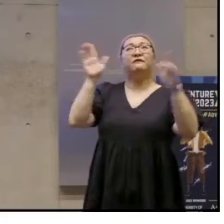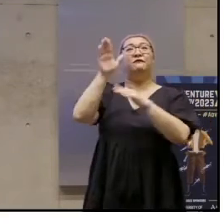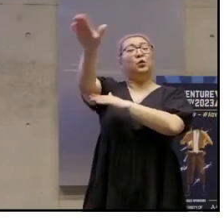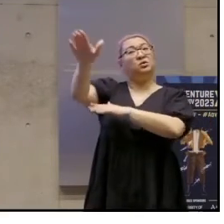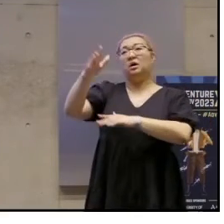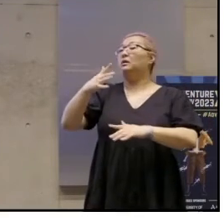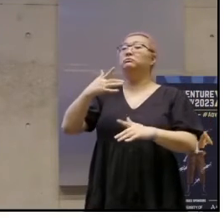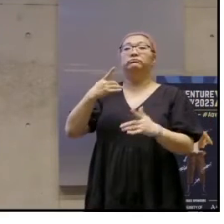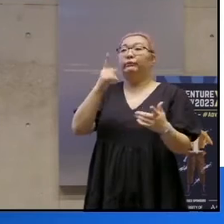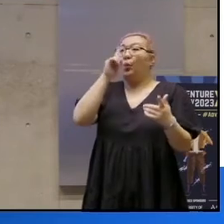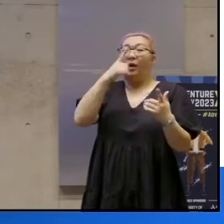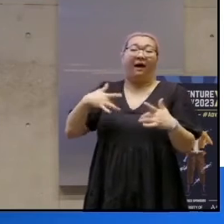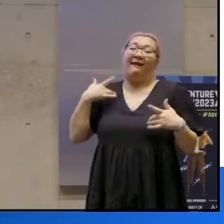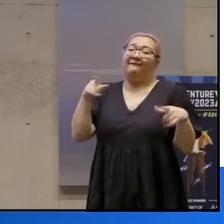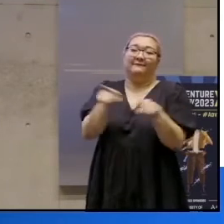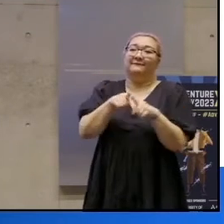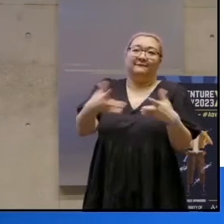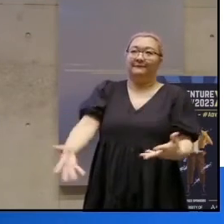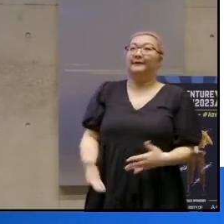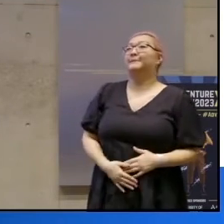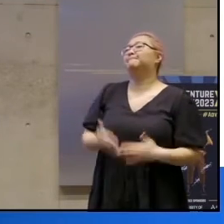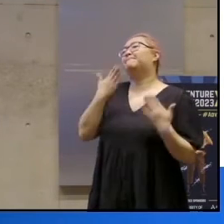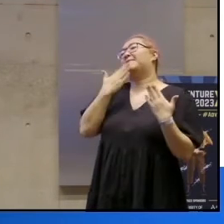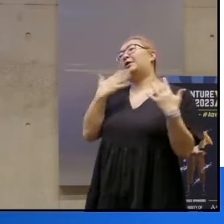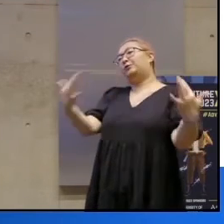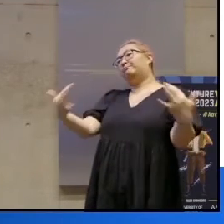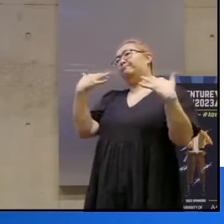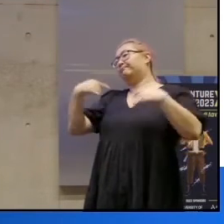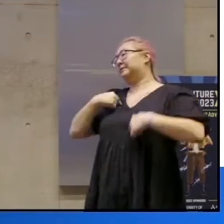Thanks for coming to my TED rant. That's me.